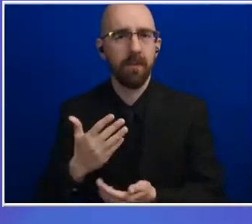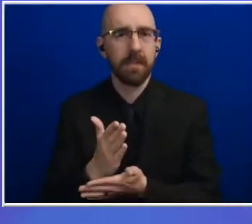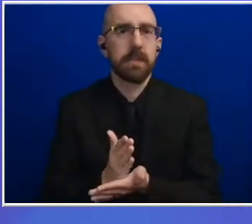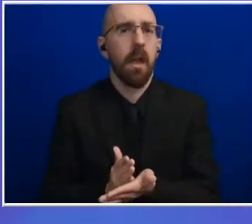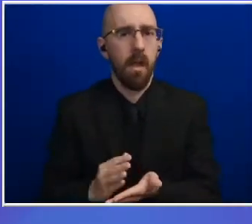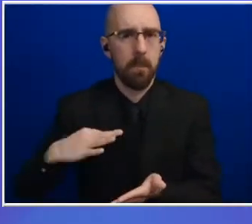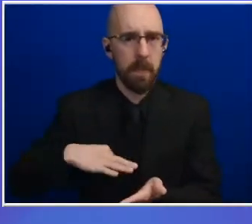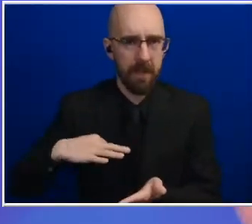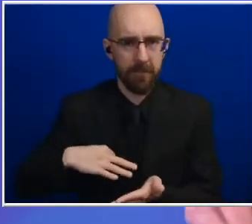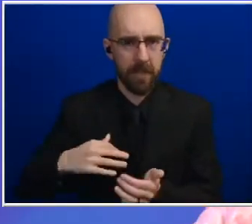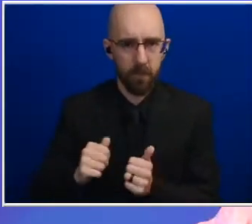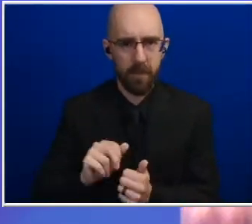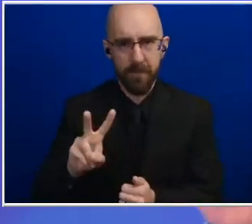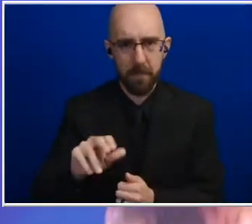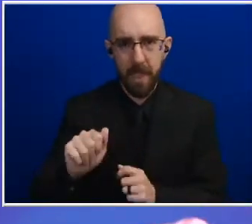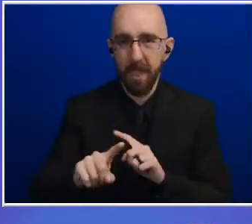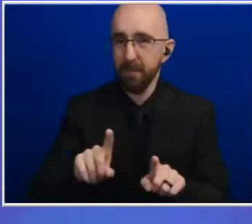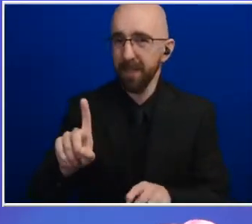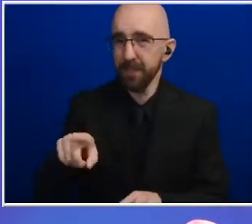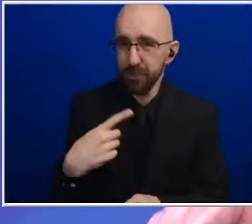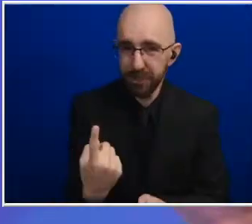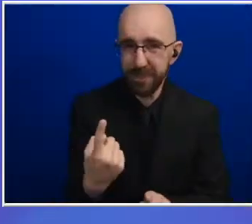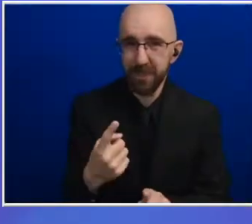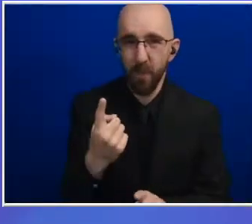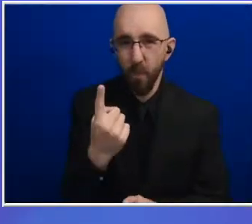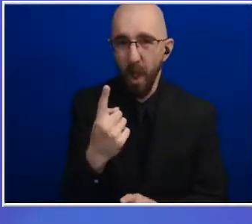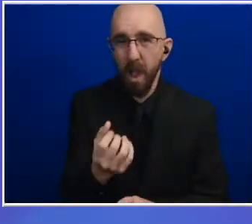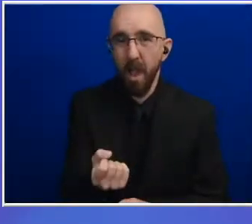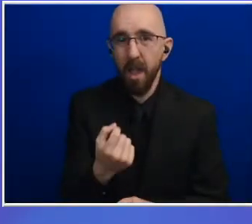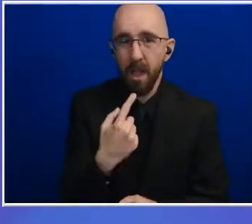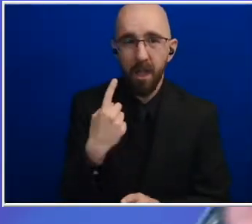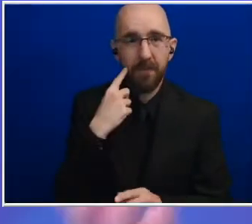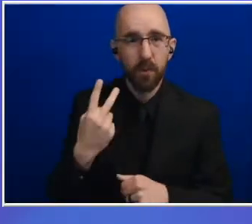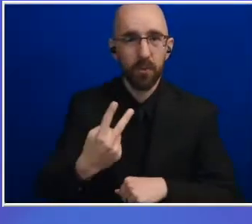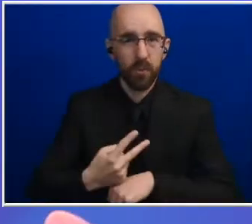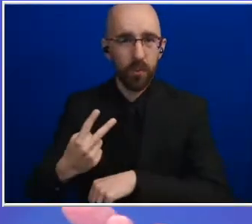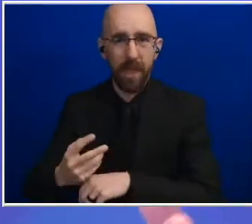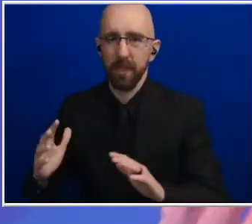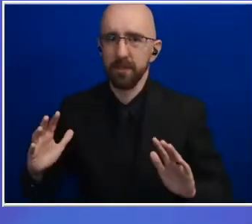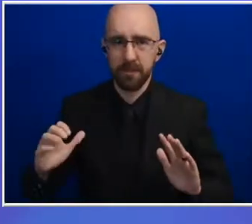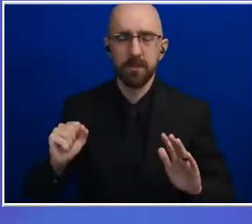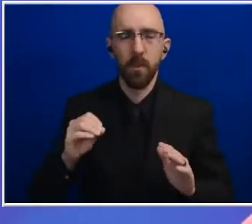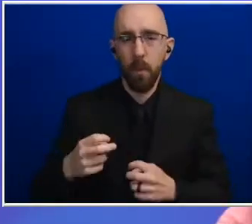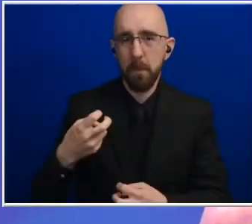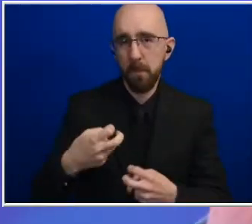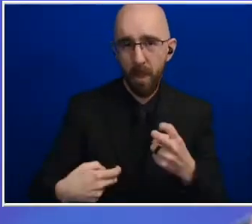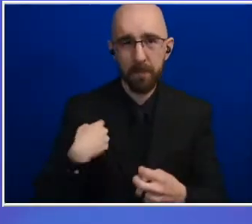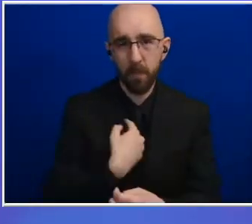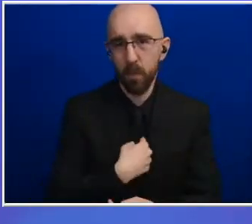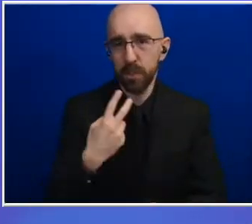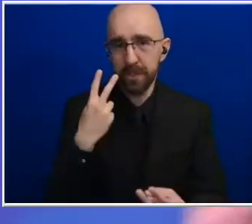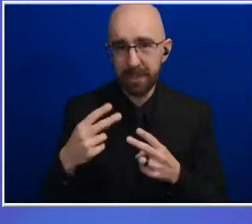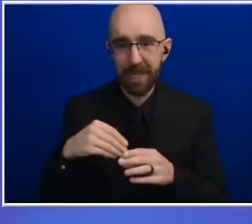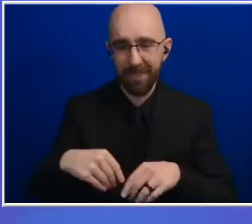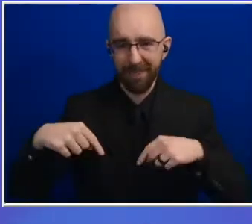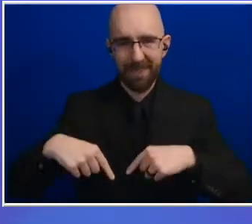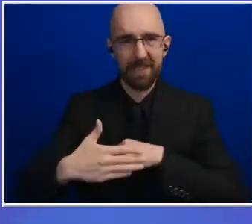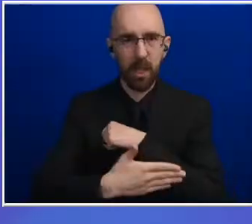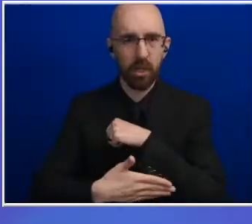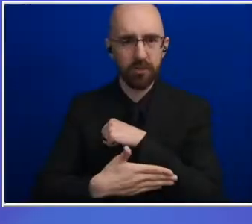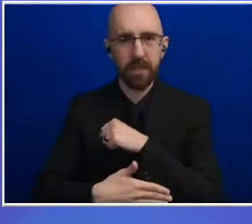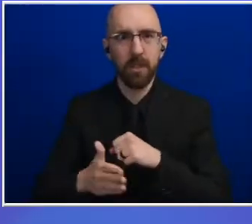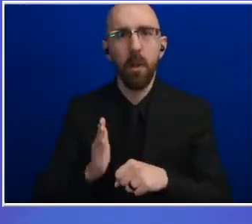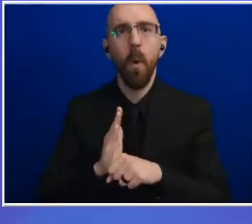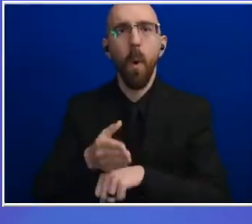A, but it's just one dose for 2 days. So the problem I think that we've seen in this country is overdosing of